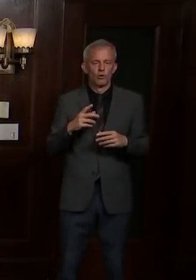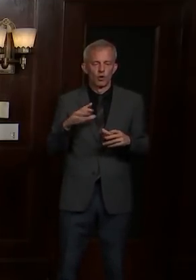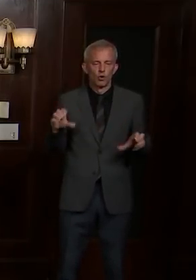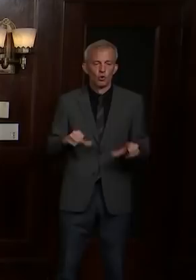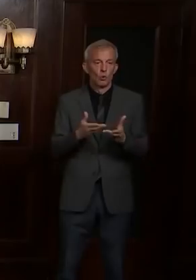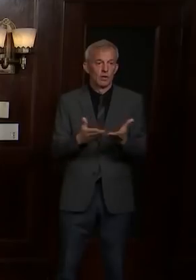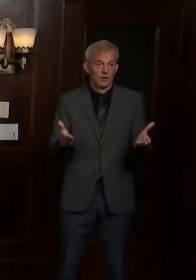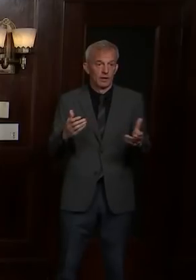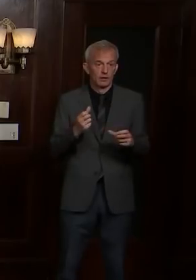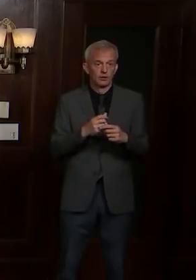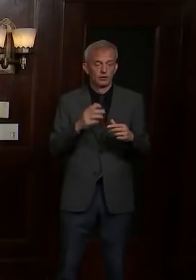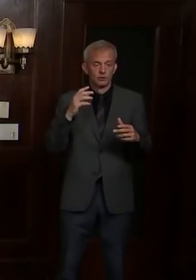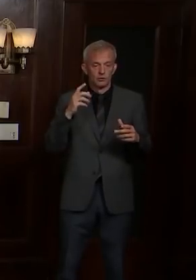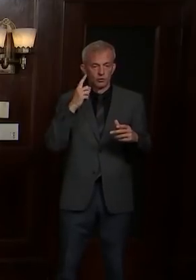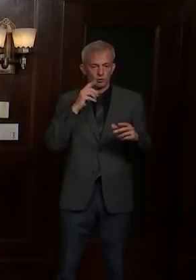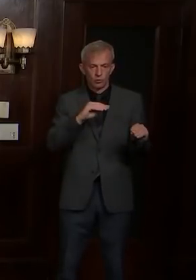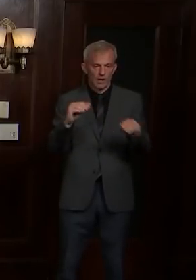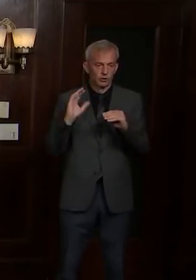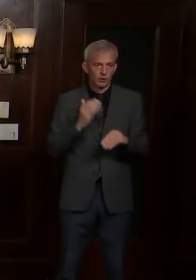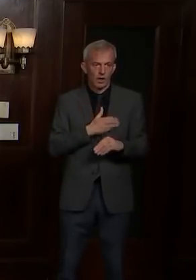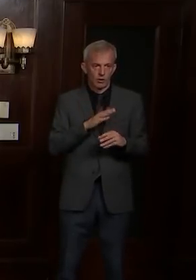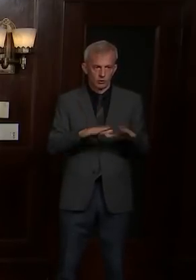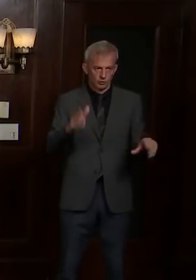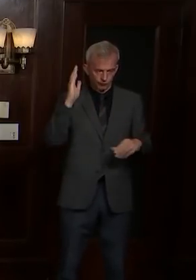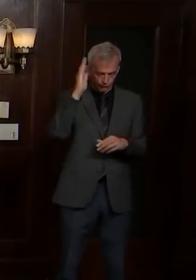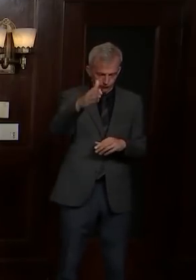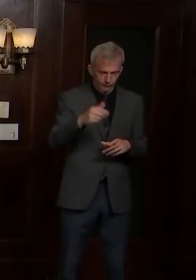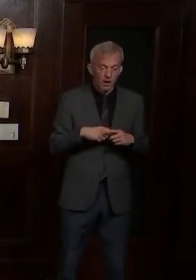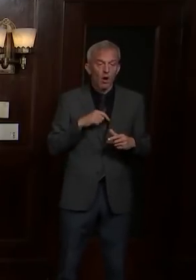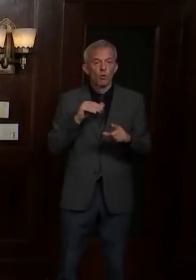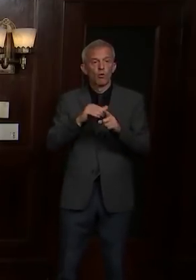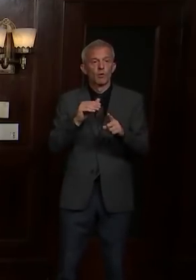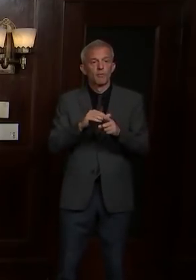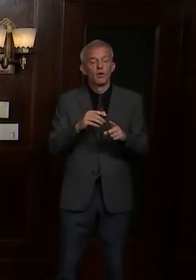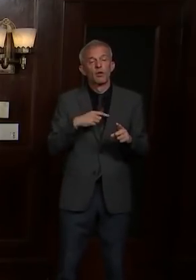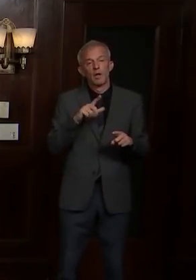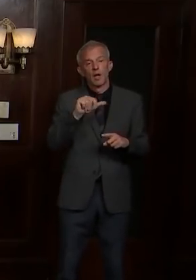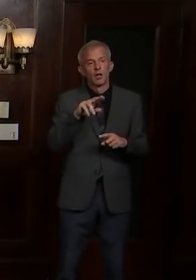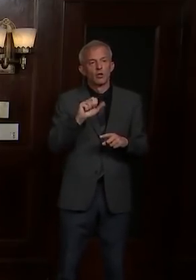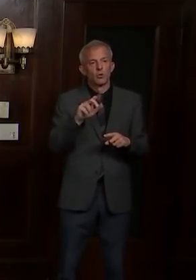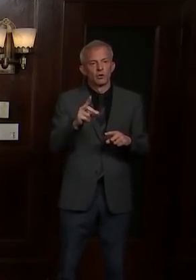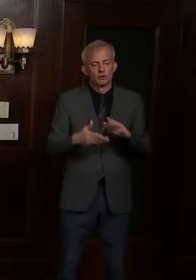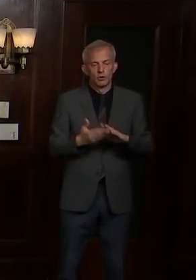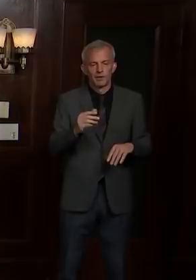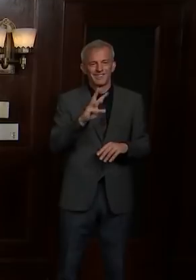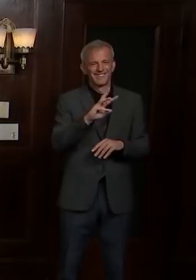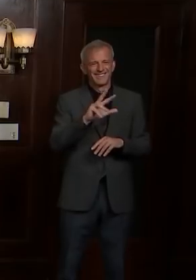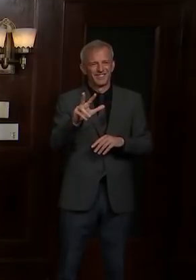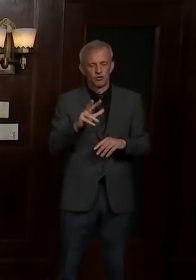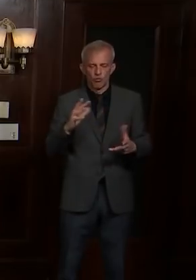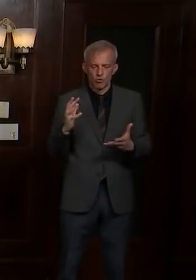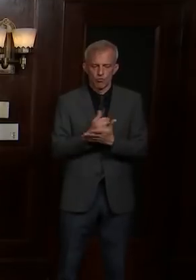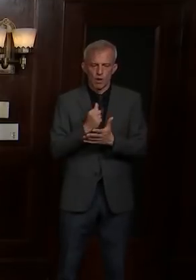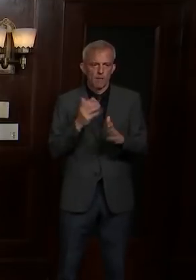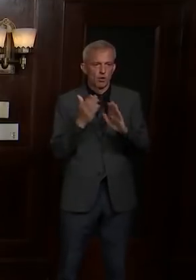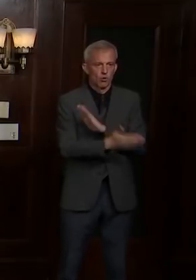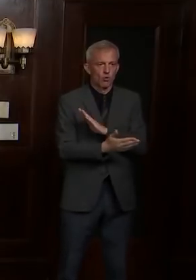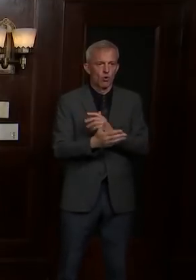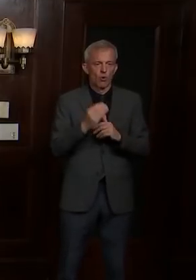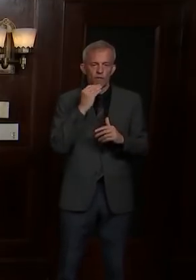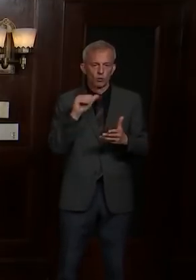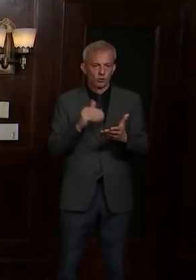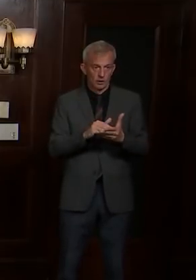Today, I wanted to remind folks that LAUSD operates 63 grab-and-go food centers at school sites, and yesterday, for